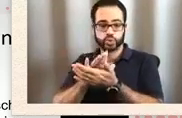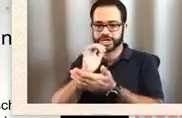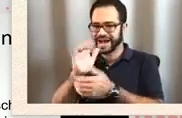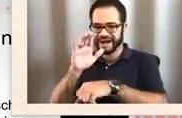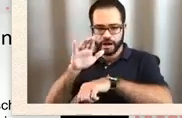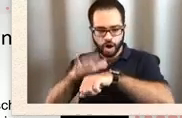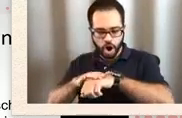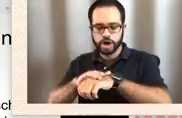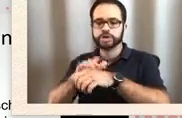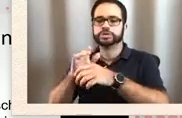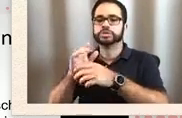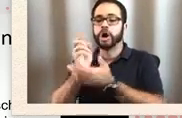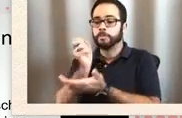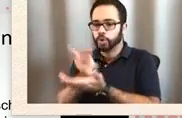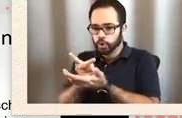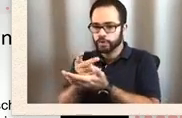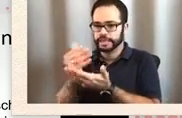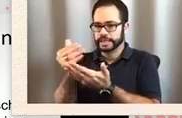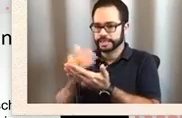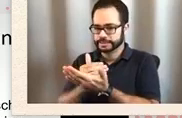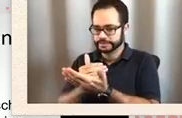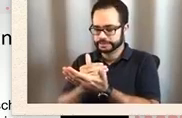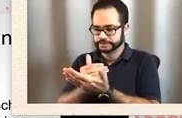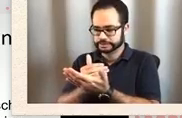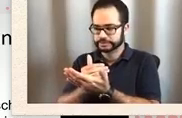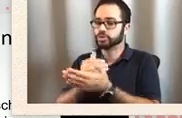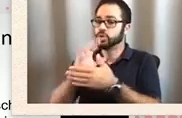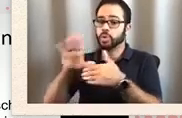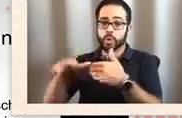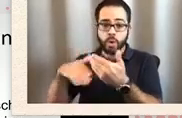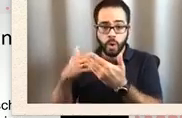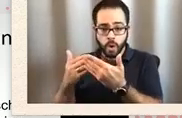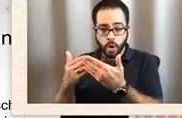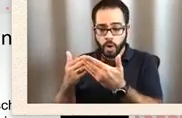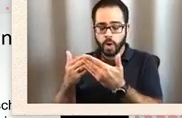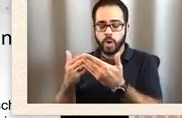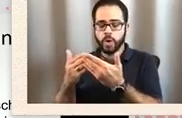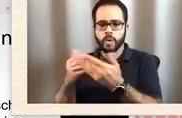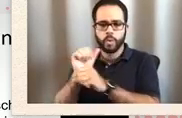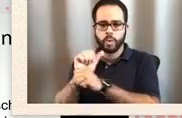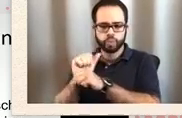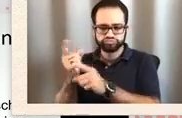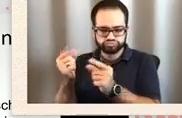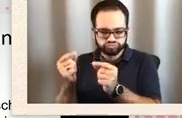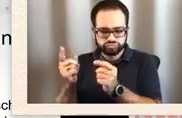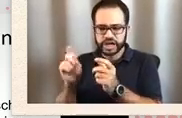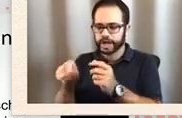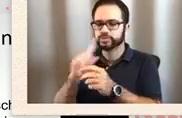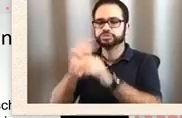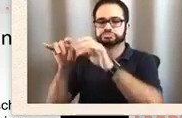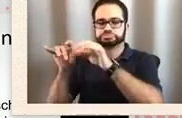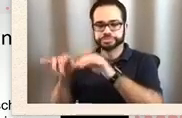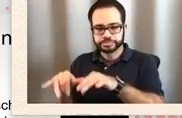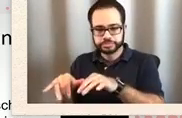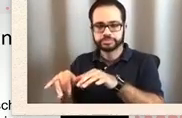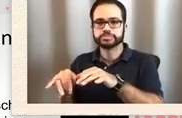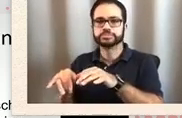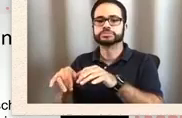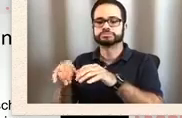delivery location list, so all that the worker will have to do is they will go ahead and input that they are at